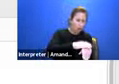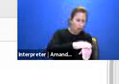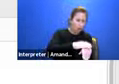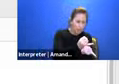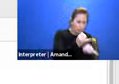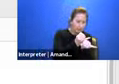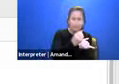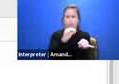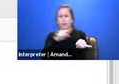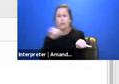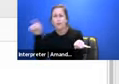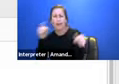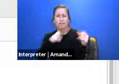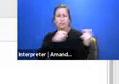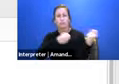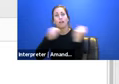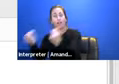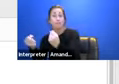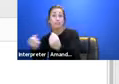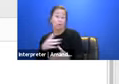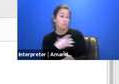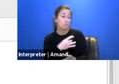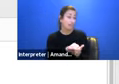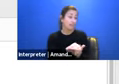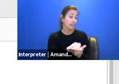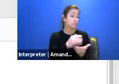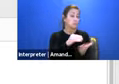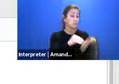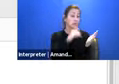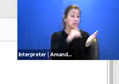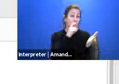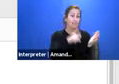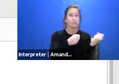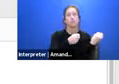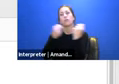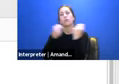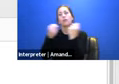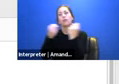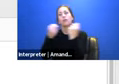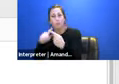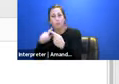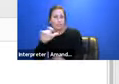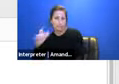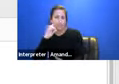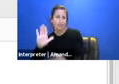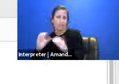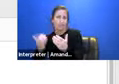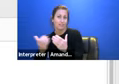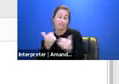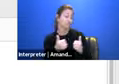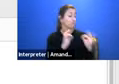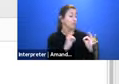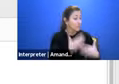early college rather than the kids having to be transported to ACC Elgin. So she got it for me. Thank